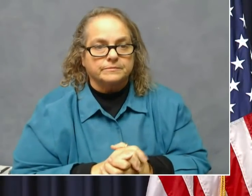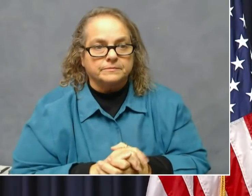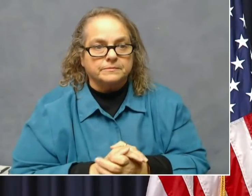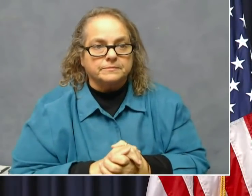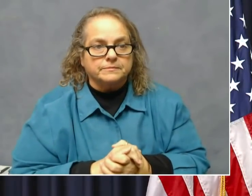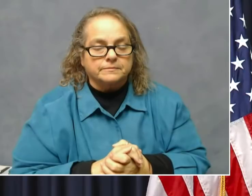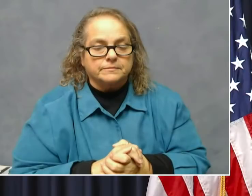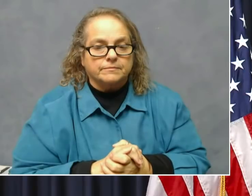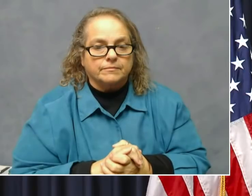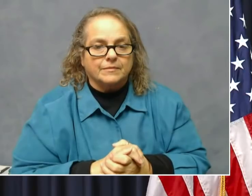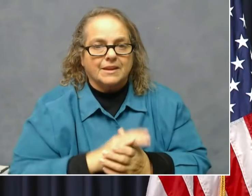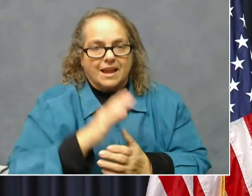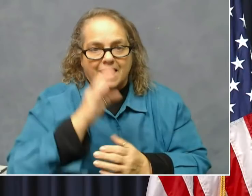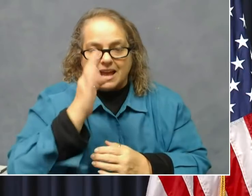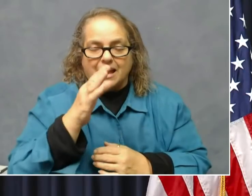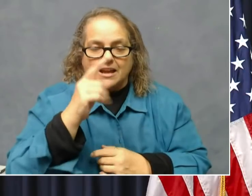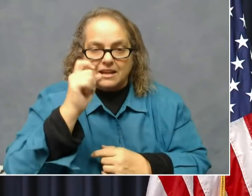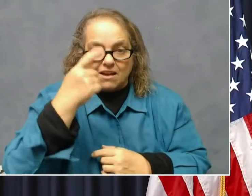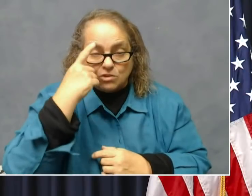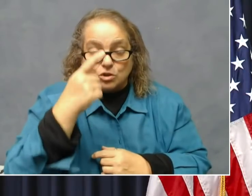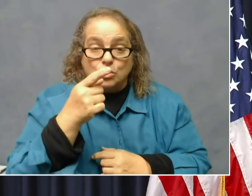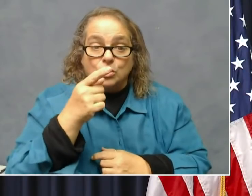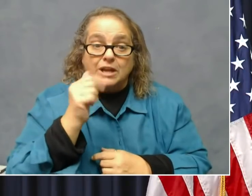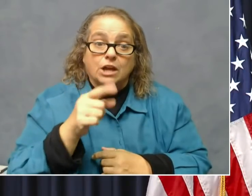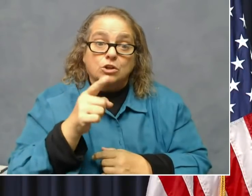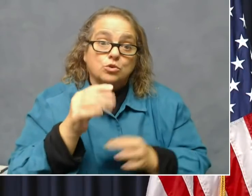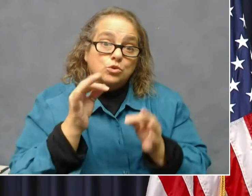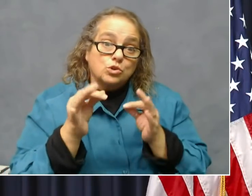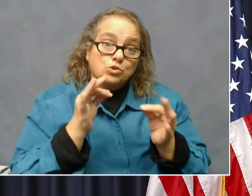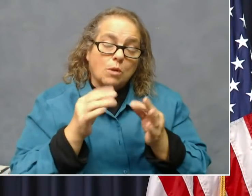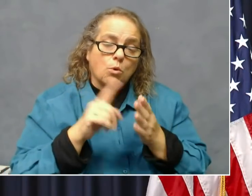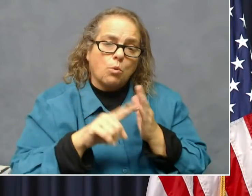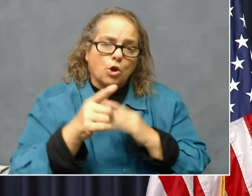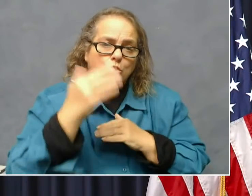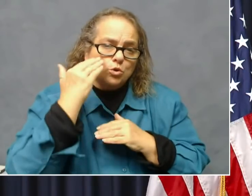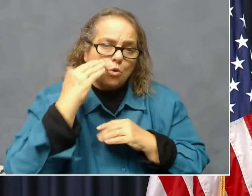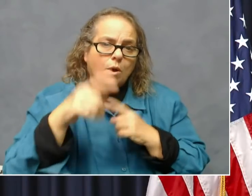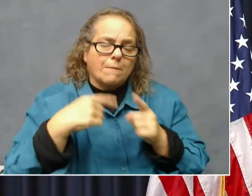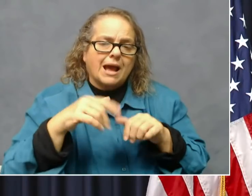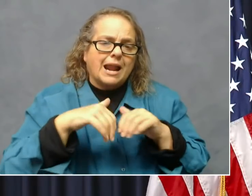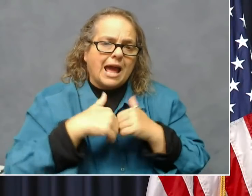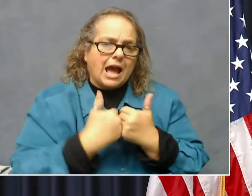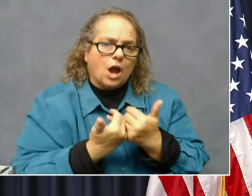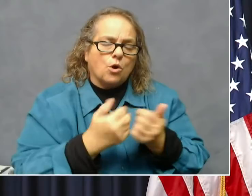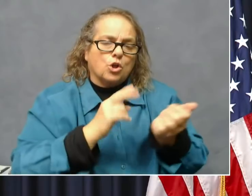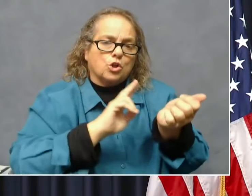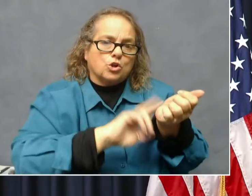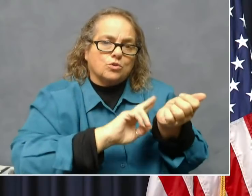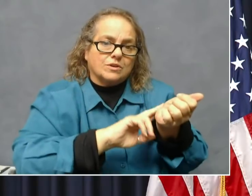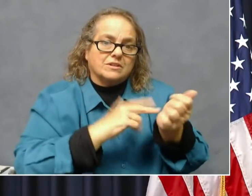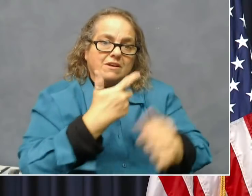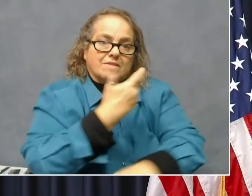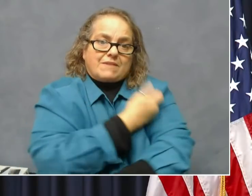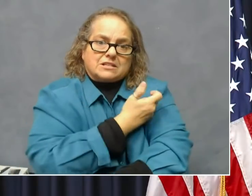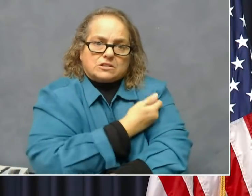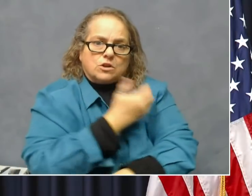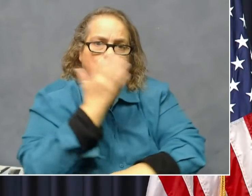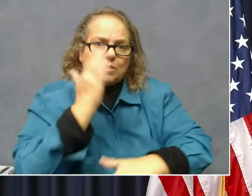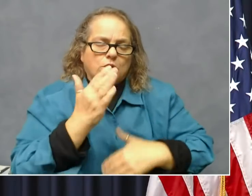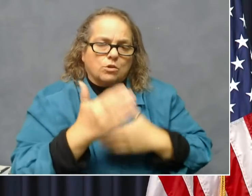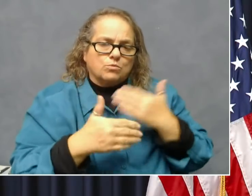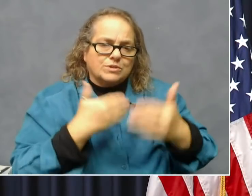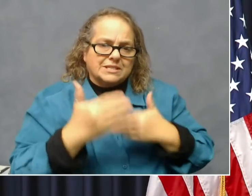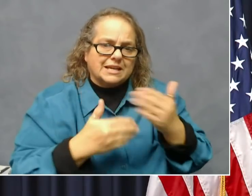Hi, Governor. I wondered if you could describe what you know about how the long-term care vaccinations will proceed next week.